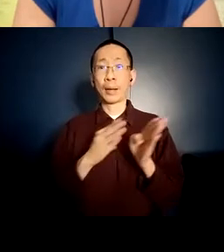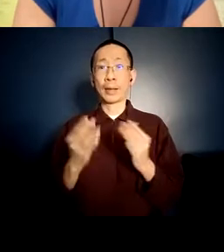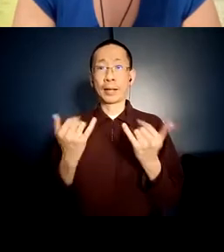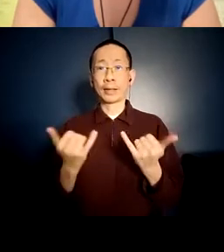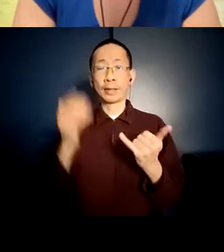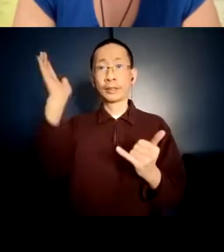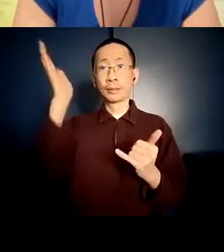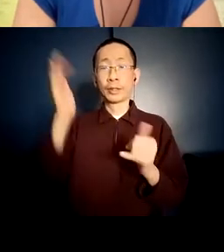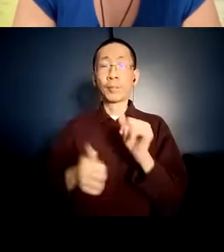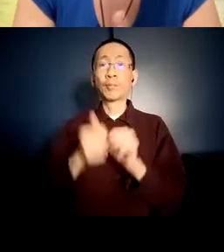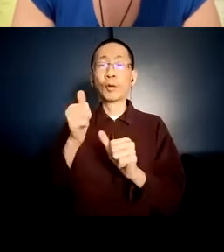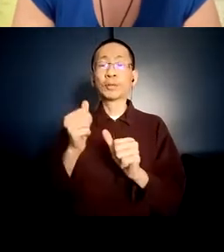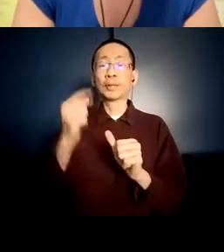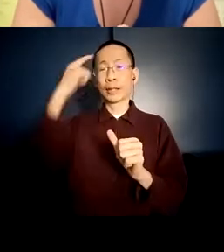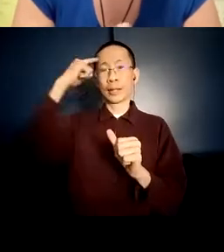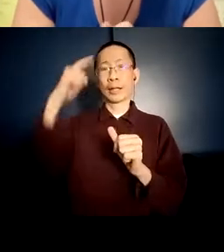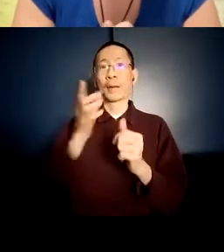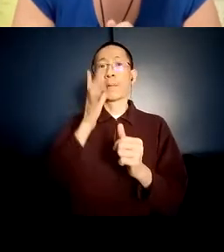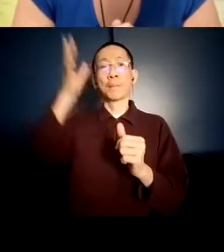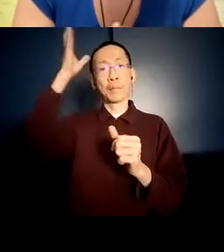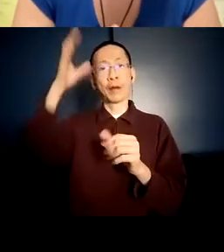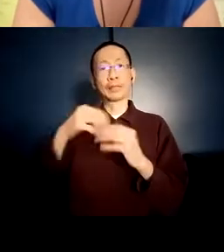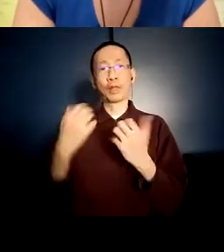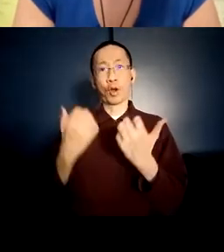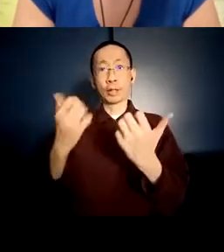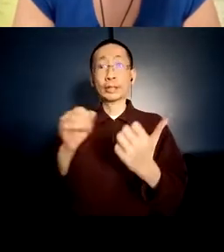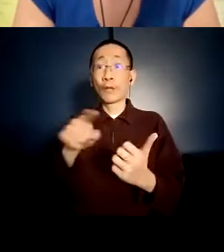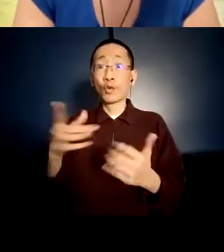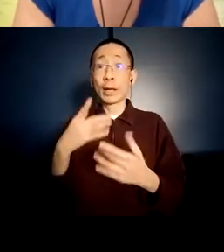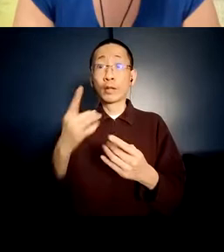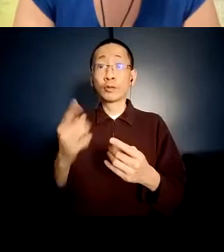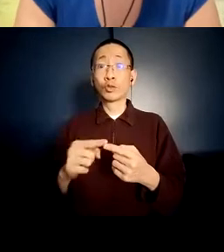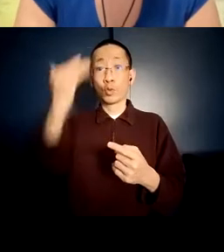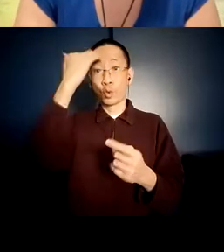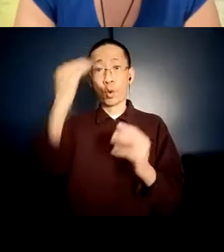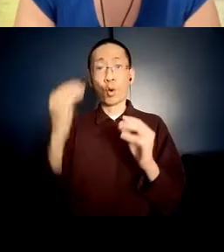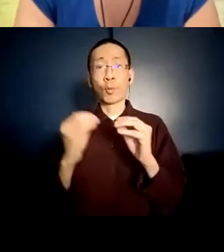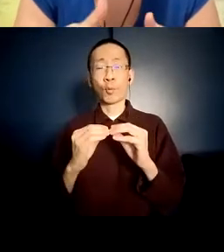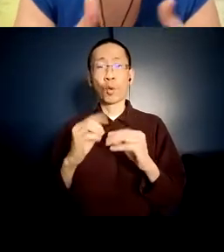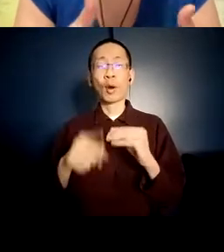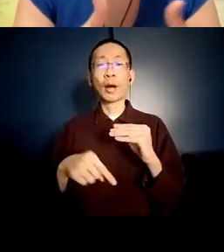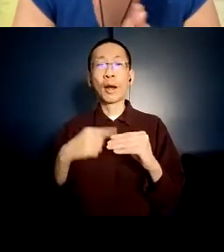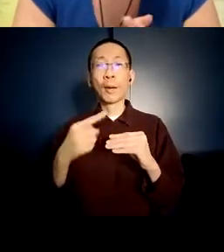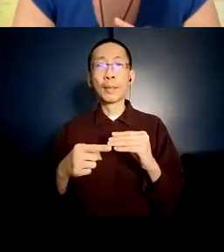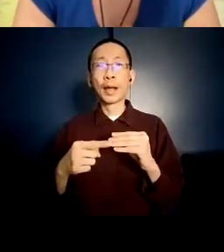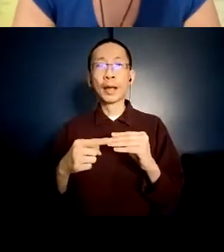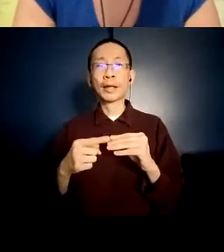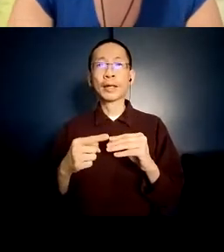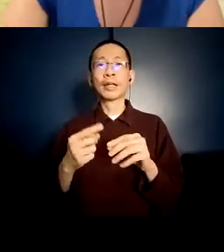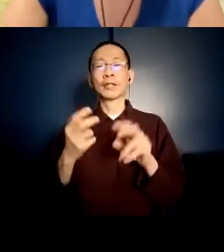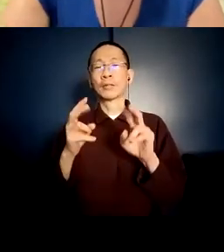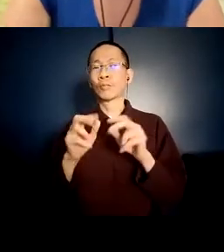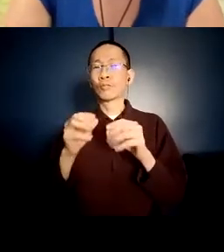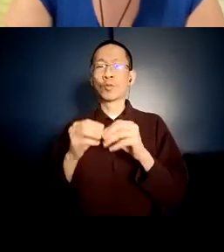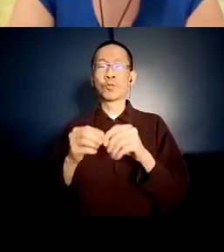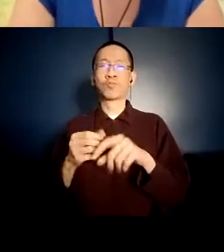primarily with parents in mind. If you're interested in knowing more about harder audiology